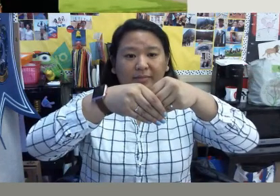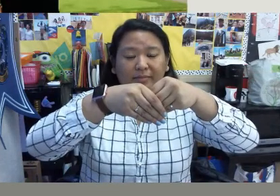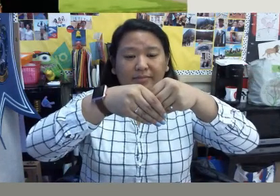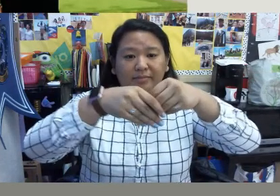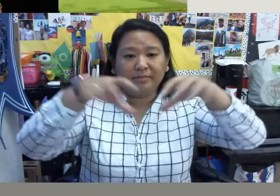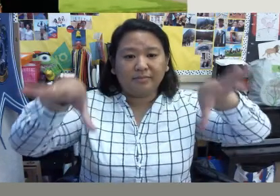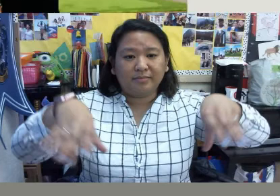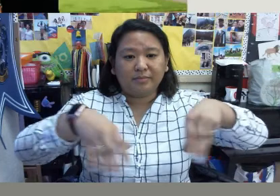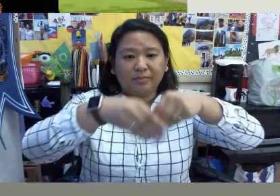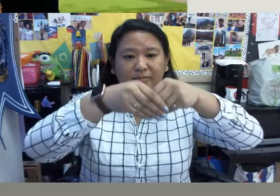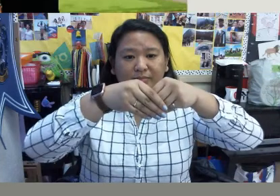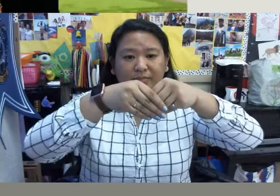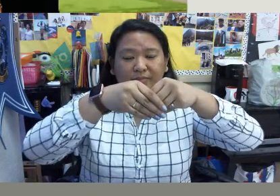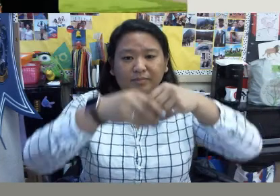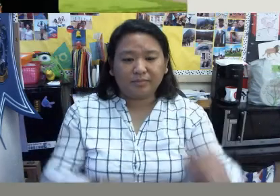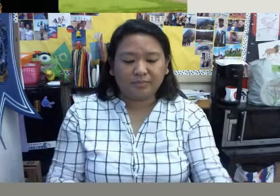Wedding.